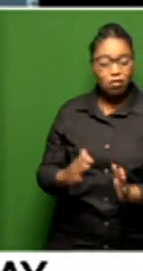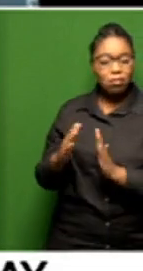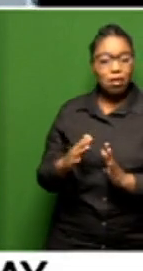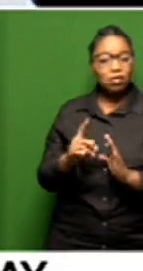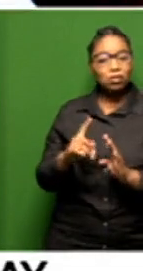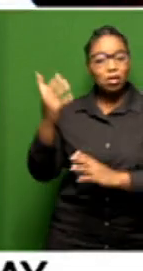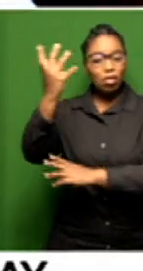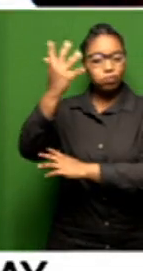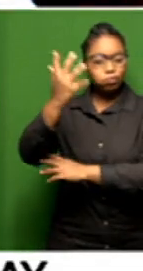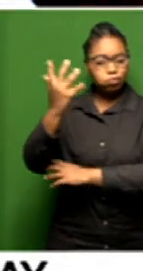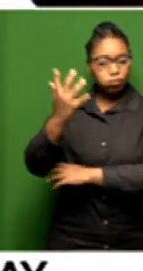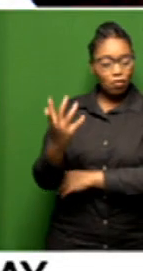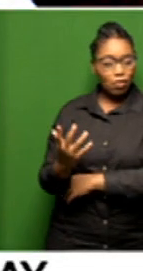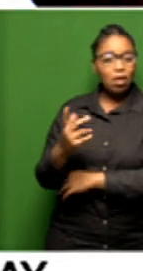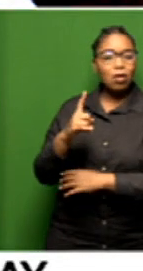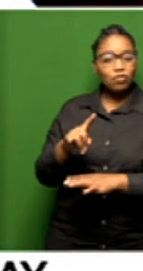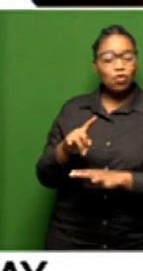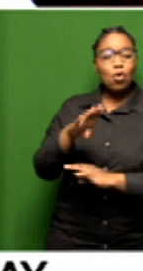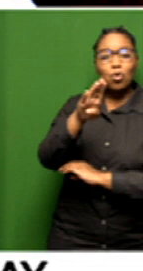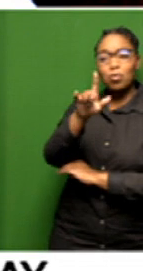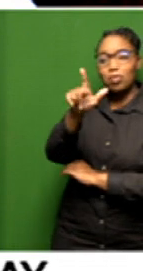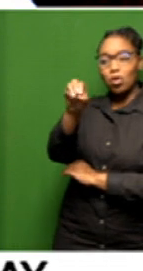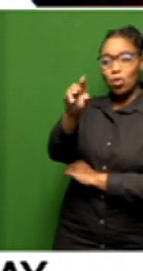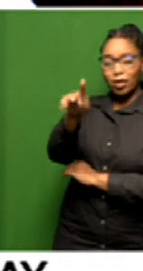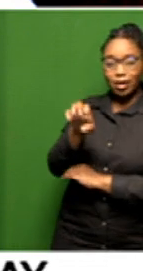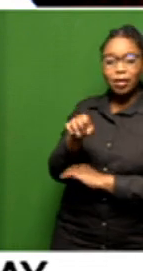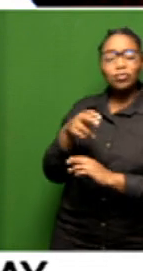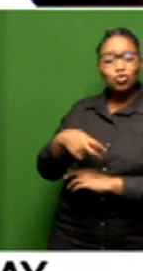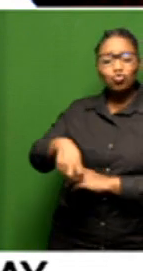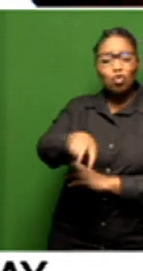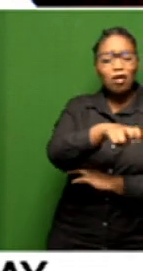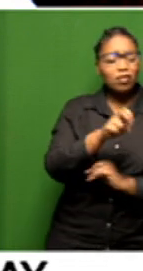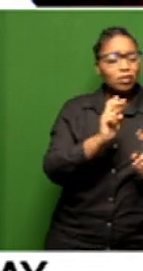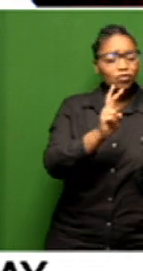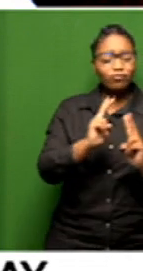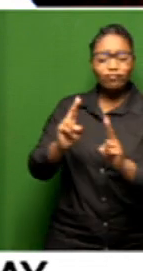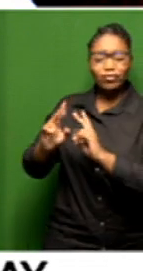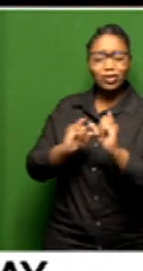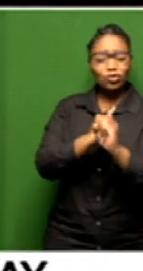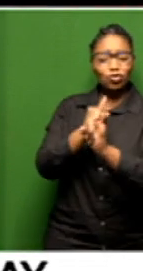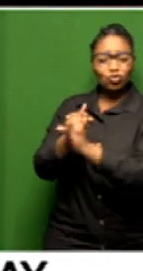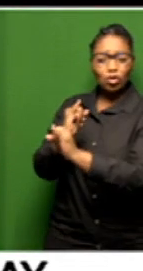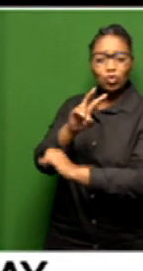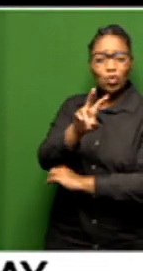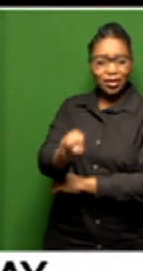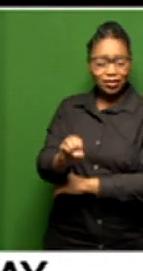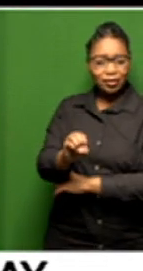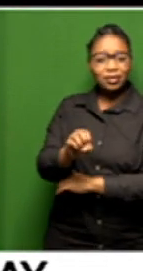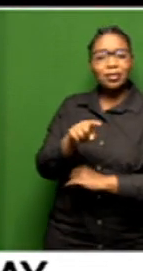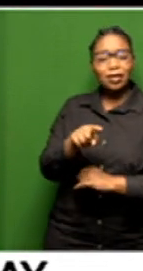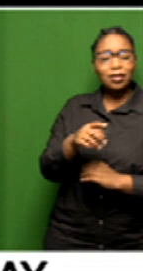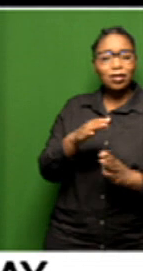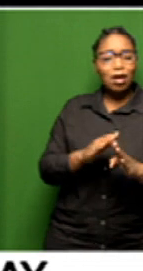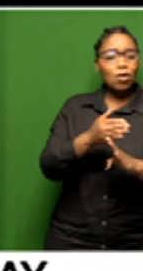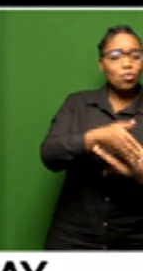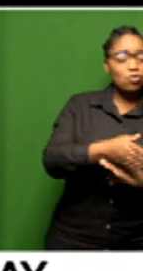Bloke Modisane where he traveled, he visited over 20 institutions in the different states across